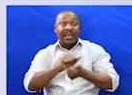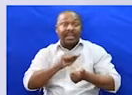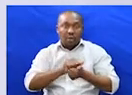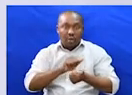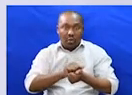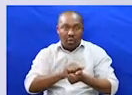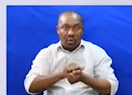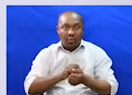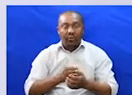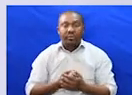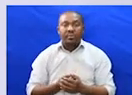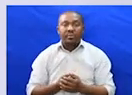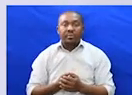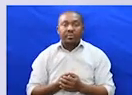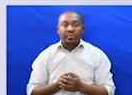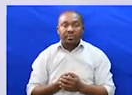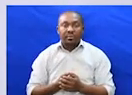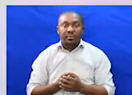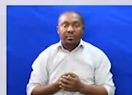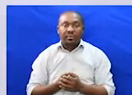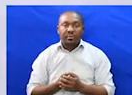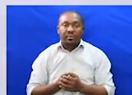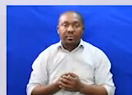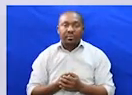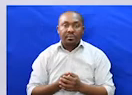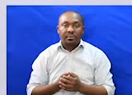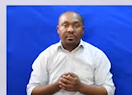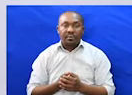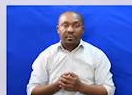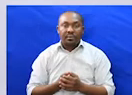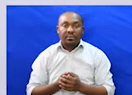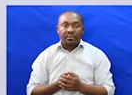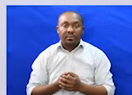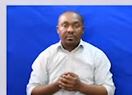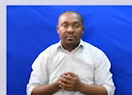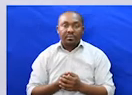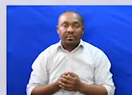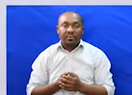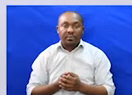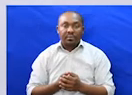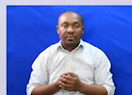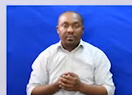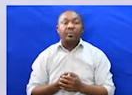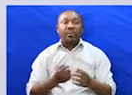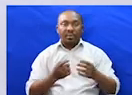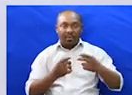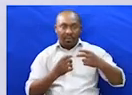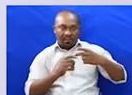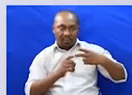To explain concept of genetic material.